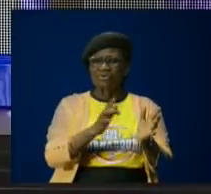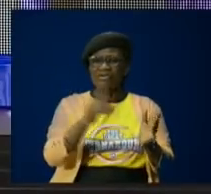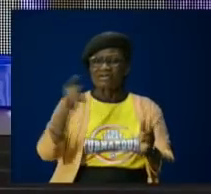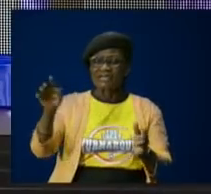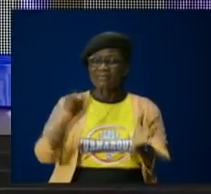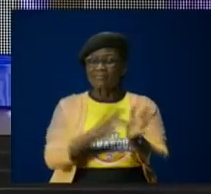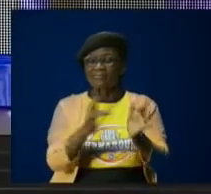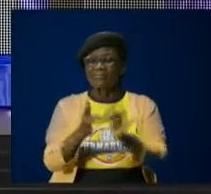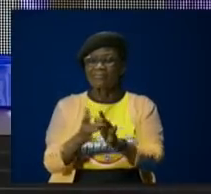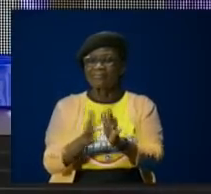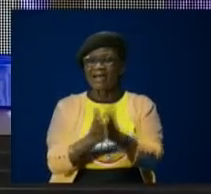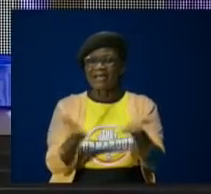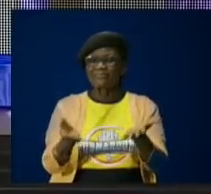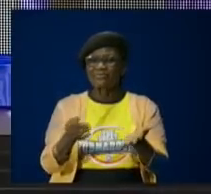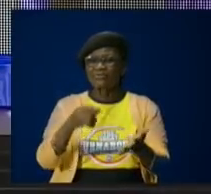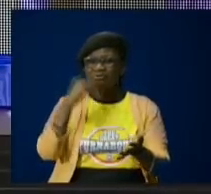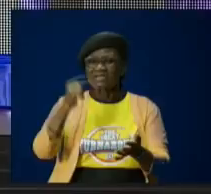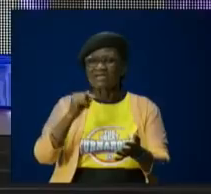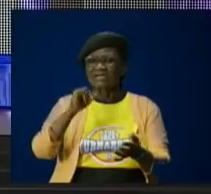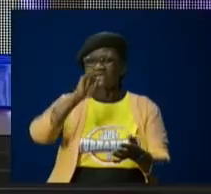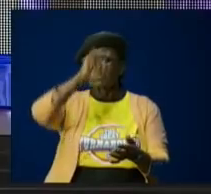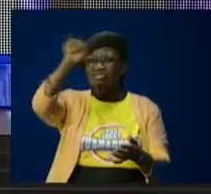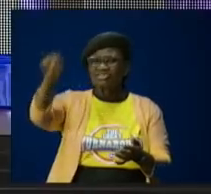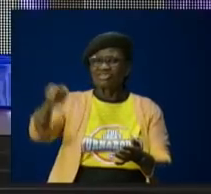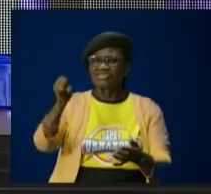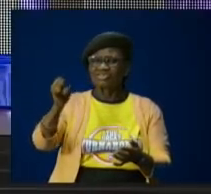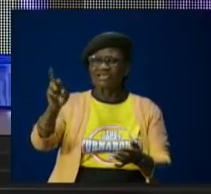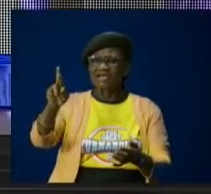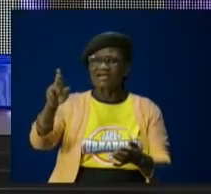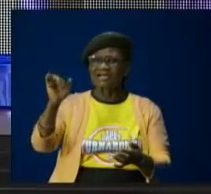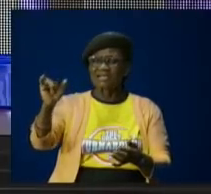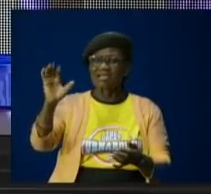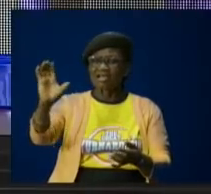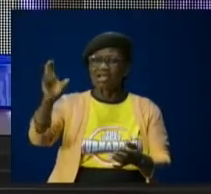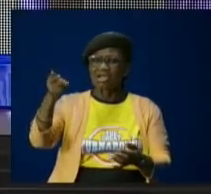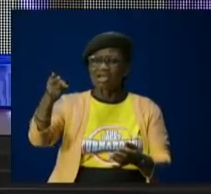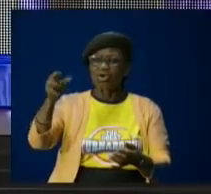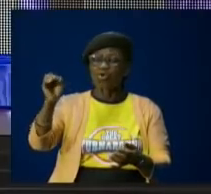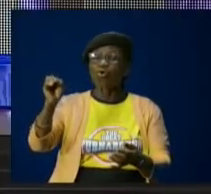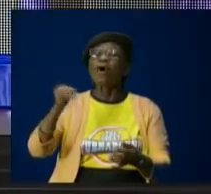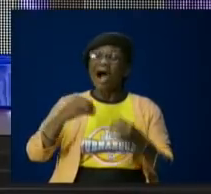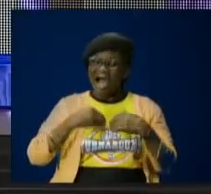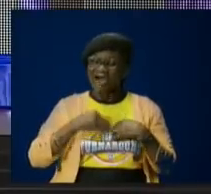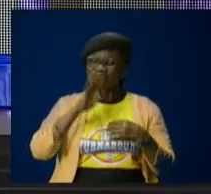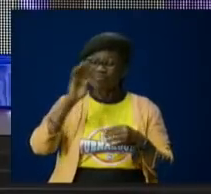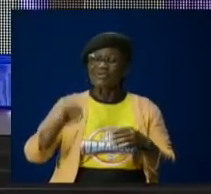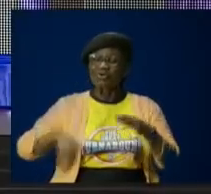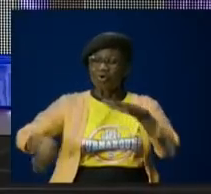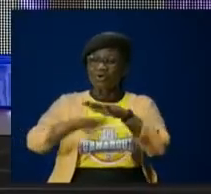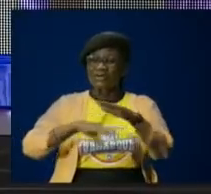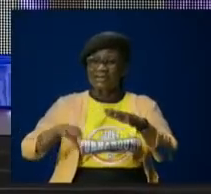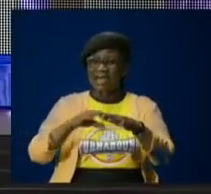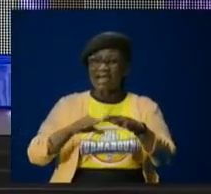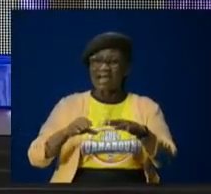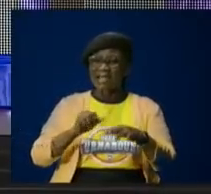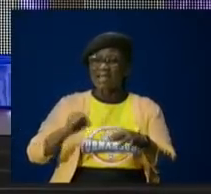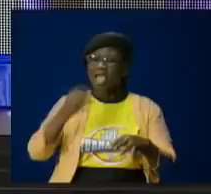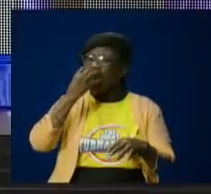said Jericho had been under a curse for